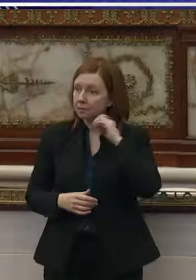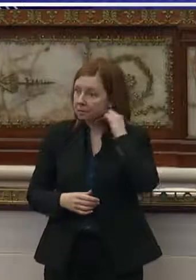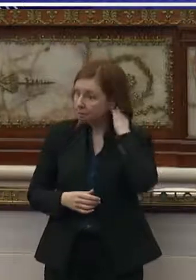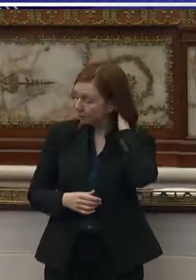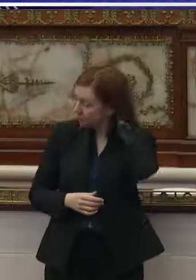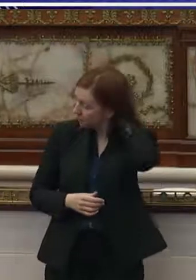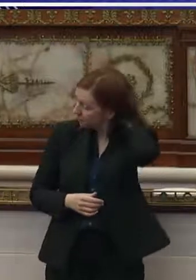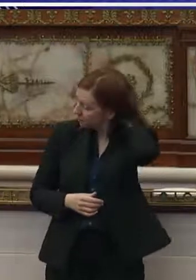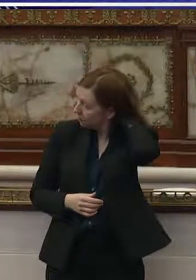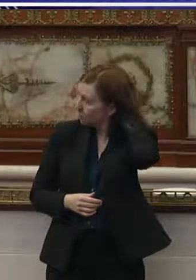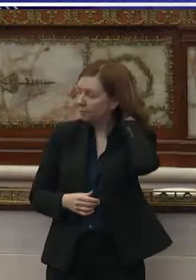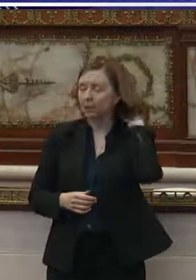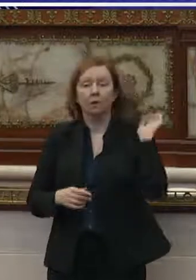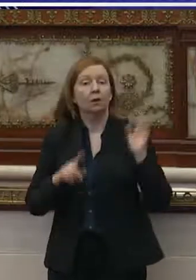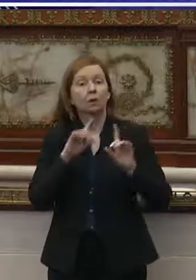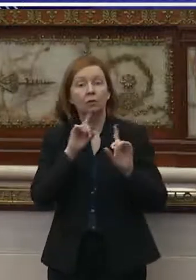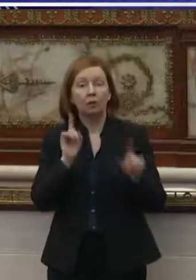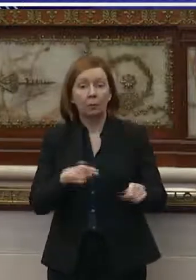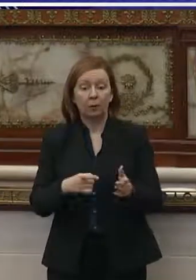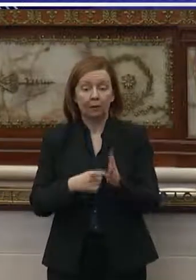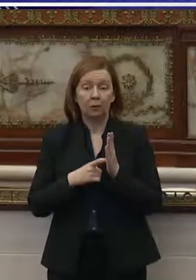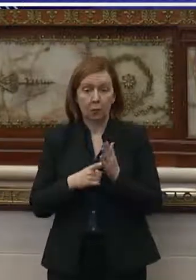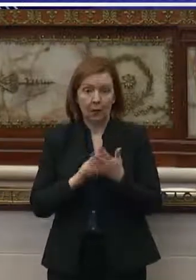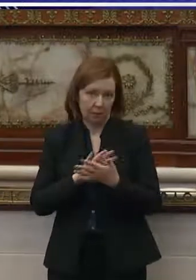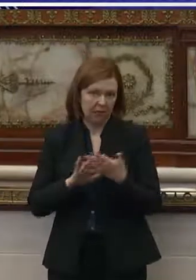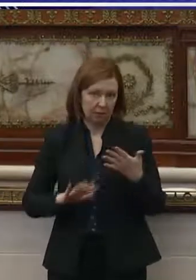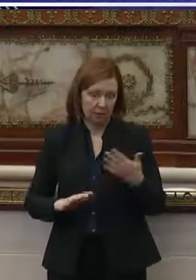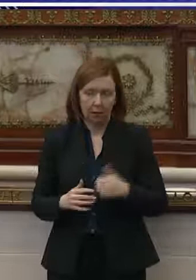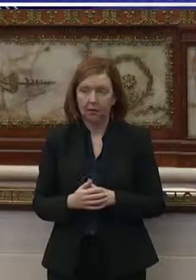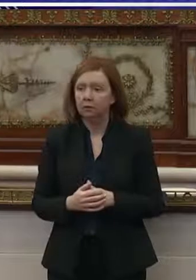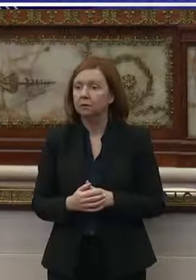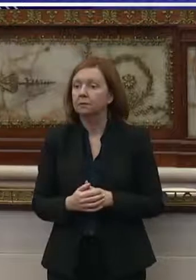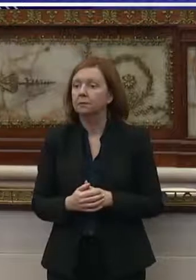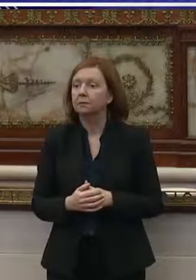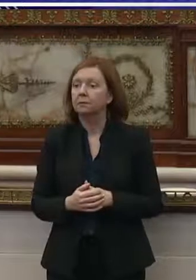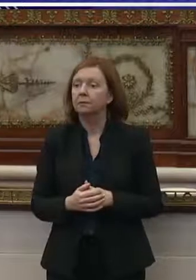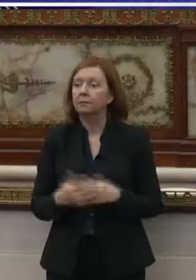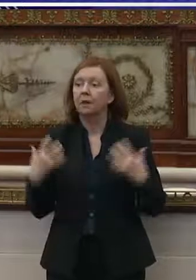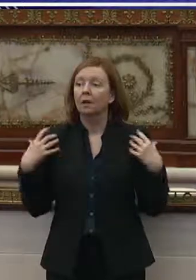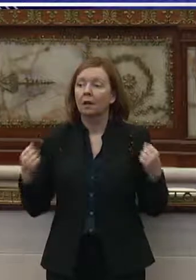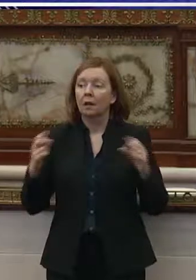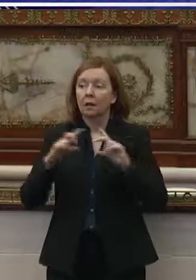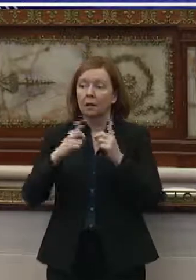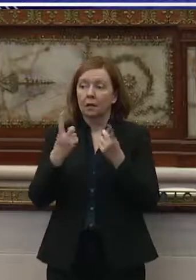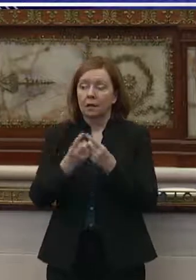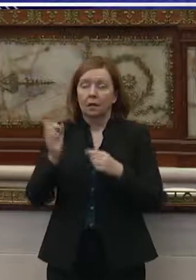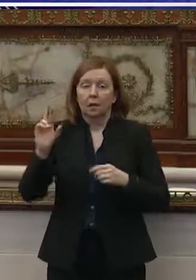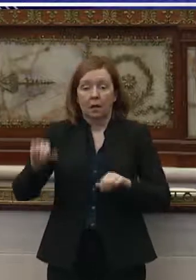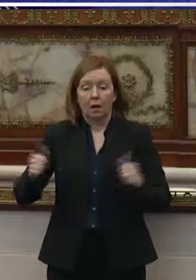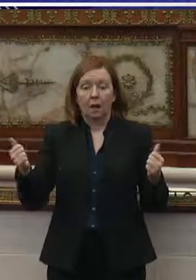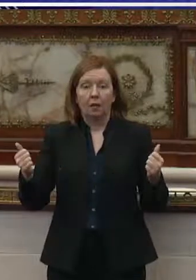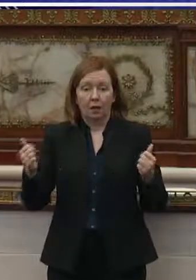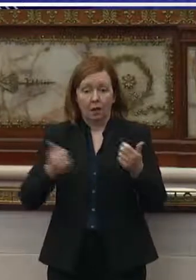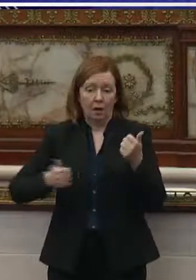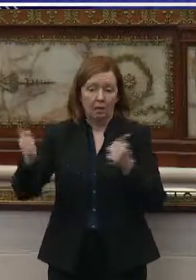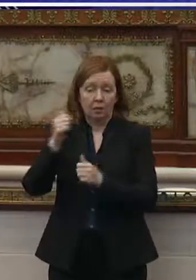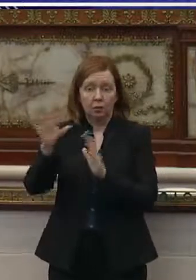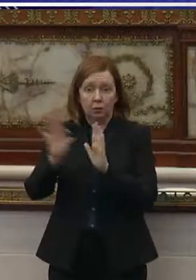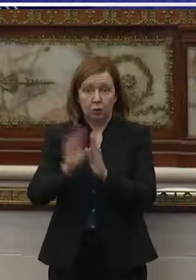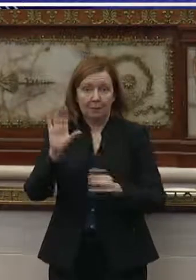The reporting requirement is as follows. The health department or other official chosen by the